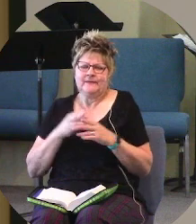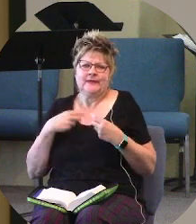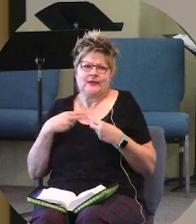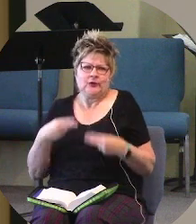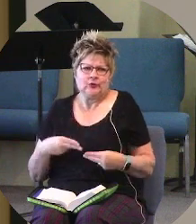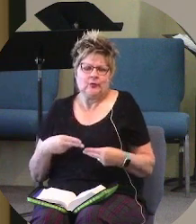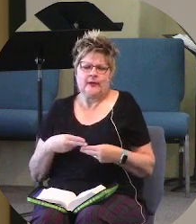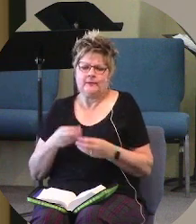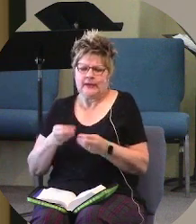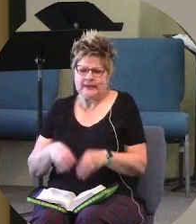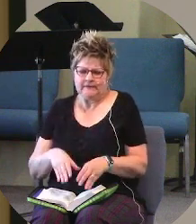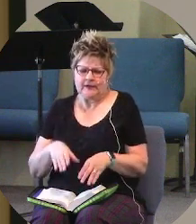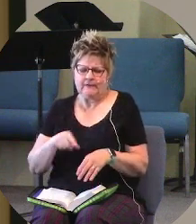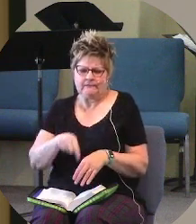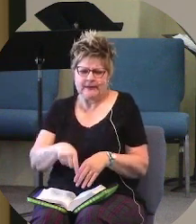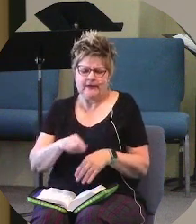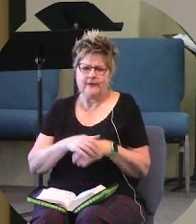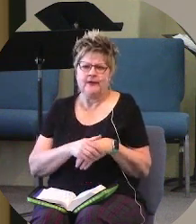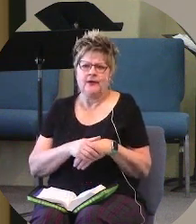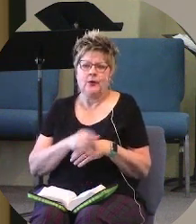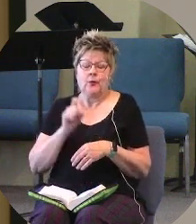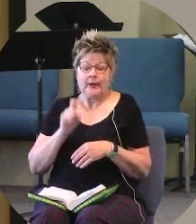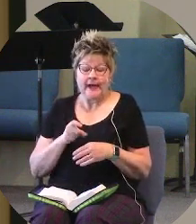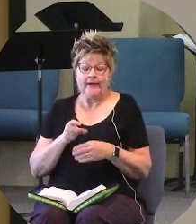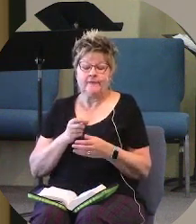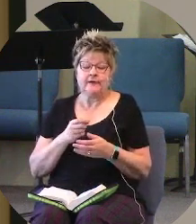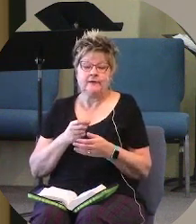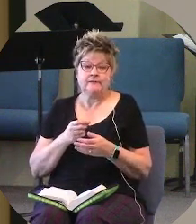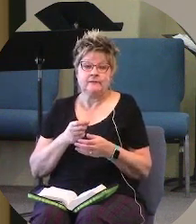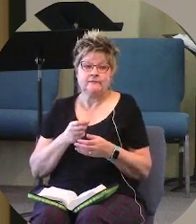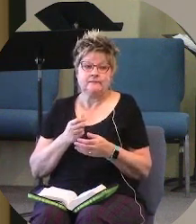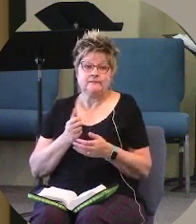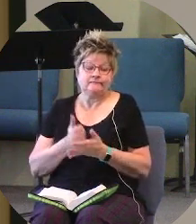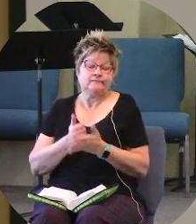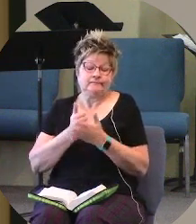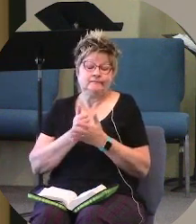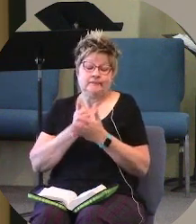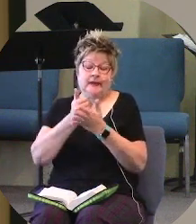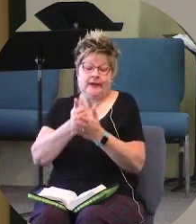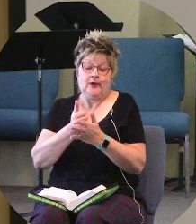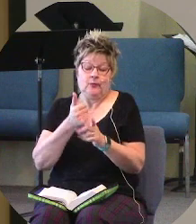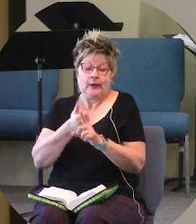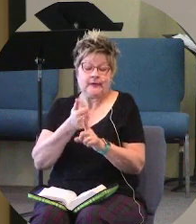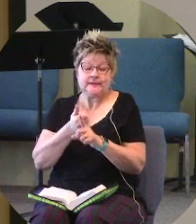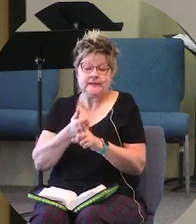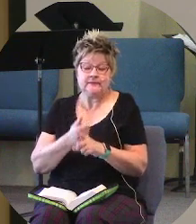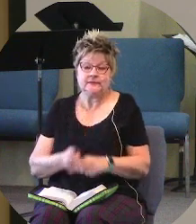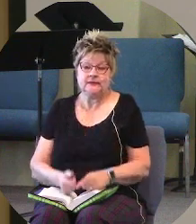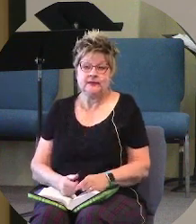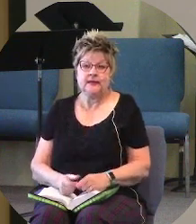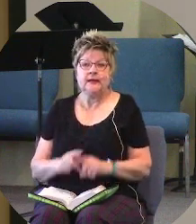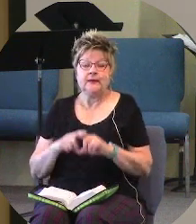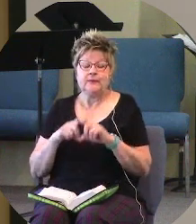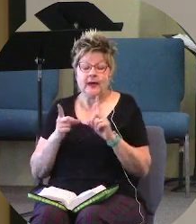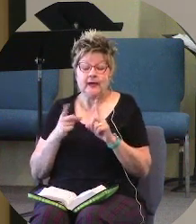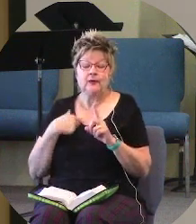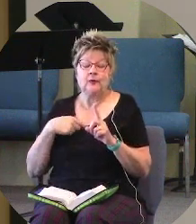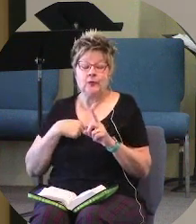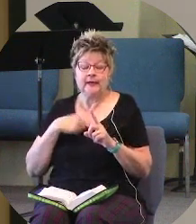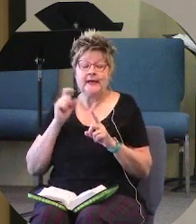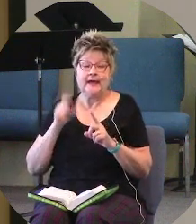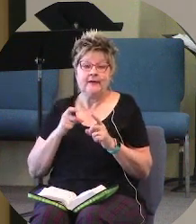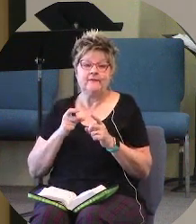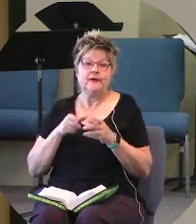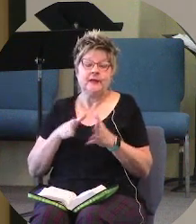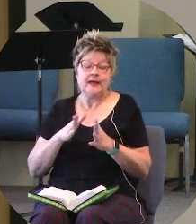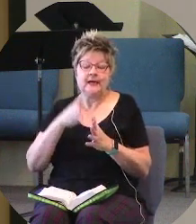being left on this planet, is that we have to provide for ourselves. And yet, we have to let